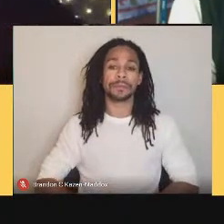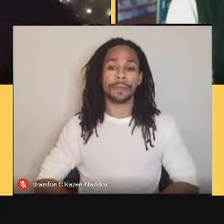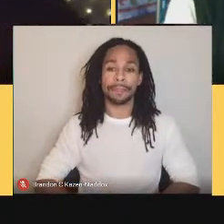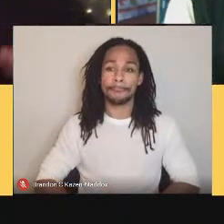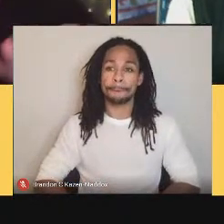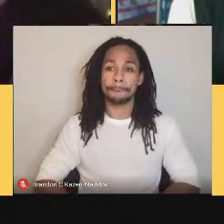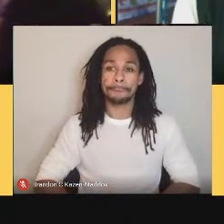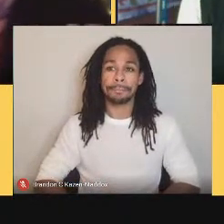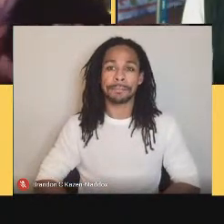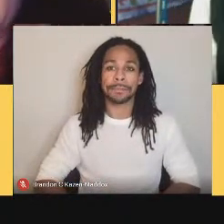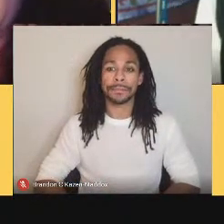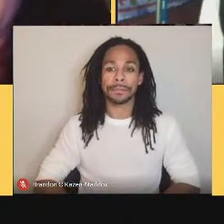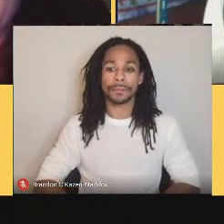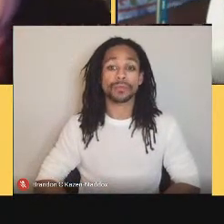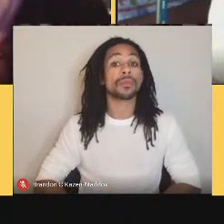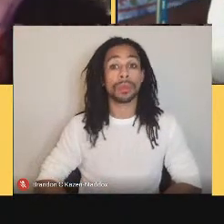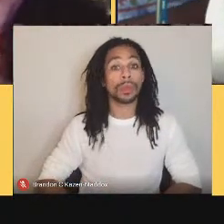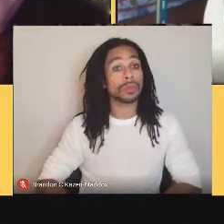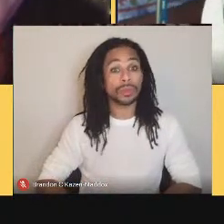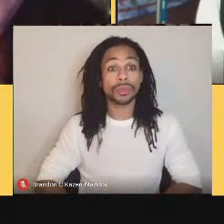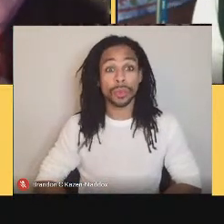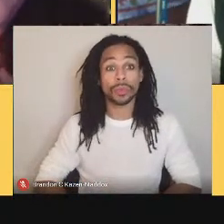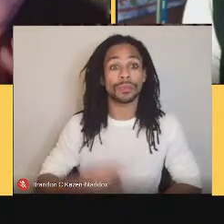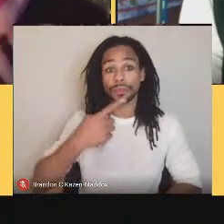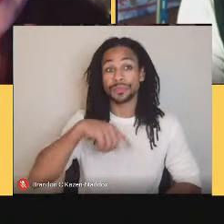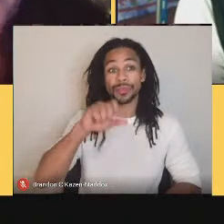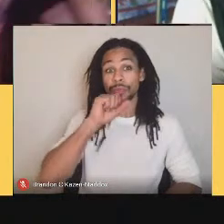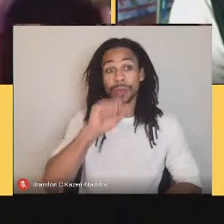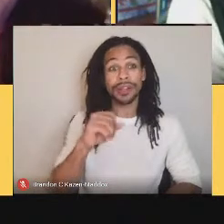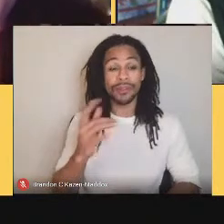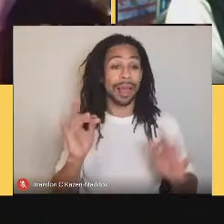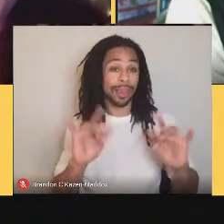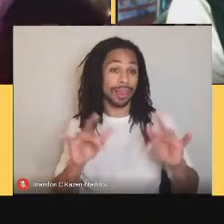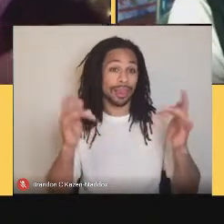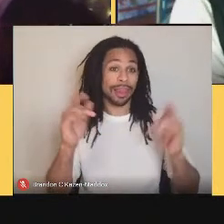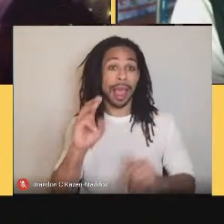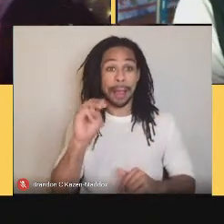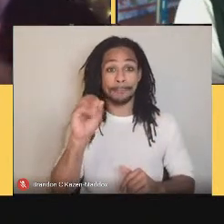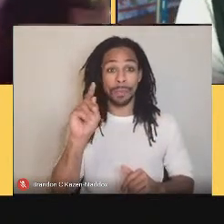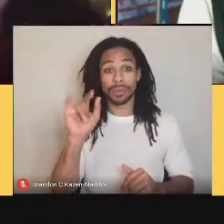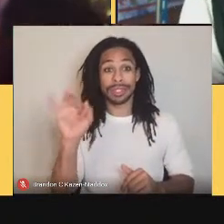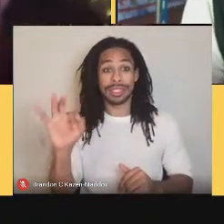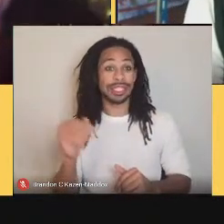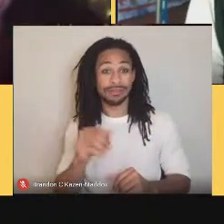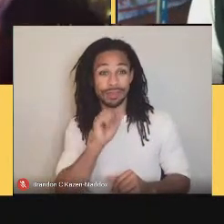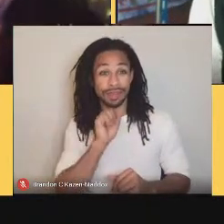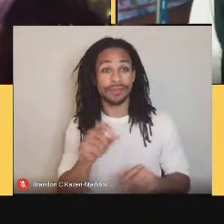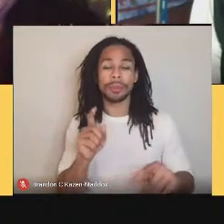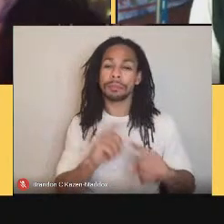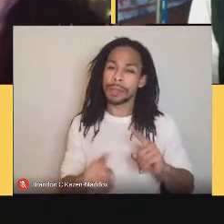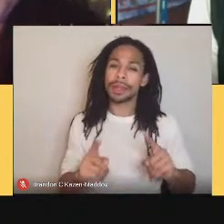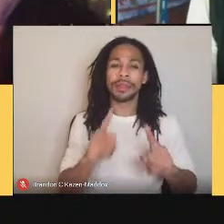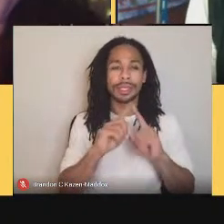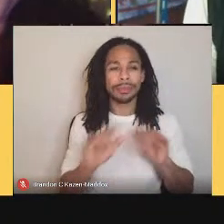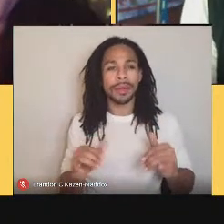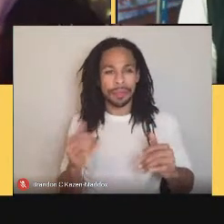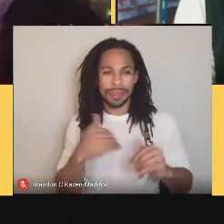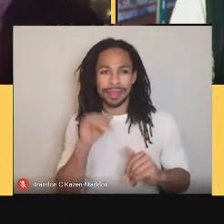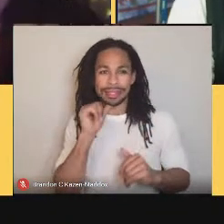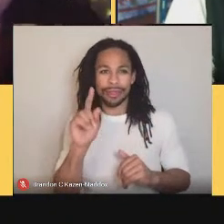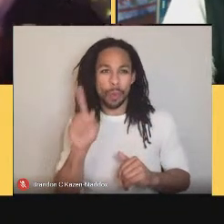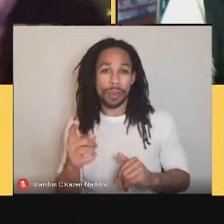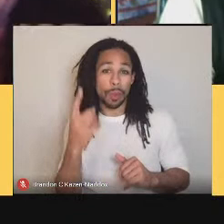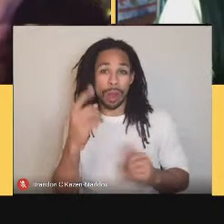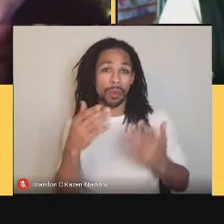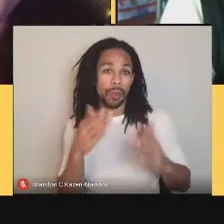So we love a leitmotif. Yeah. But as you mentioned, they're not the only way to convey ideas and character.